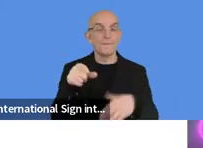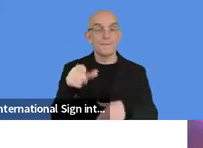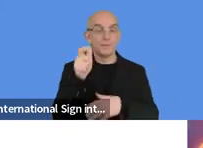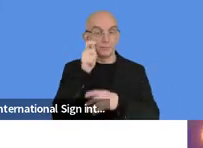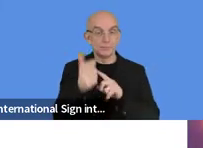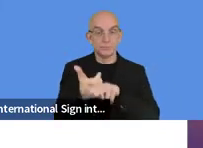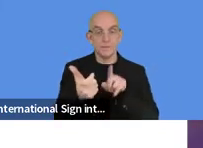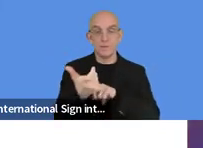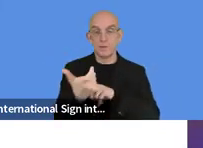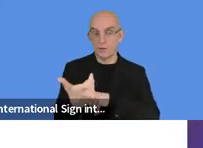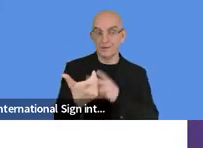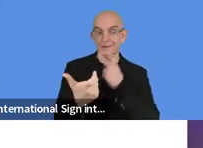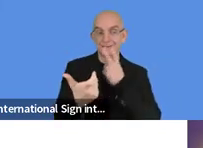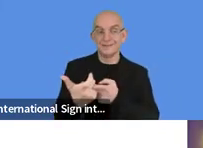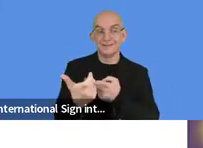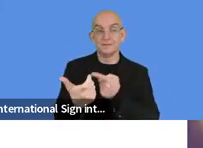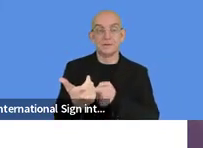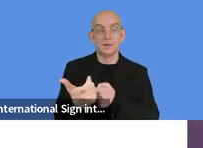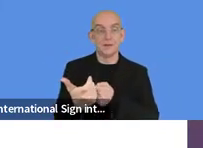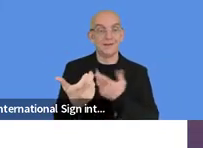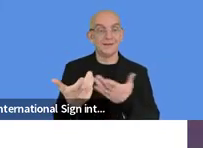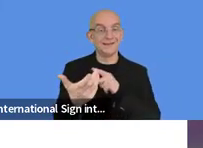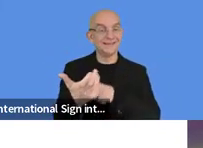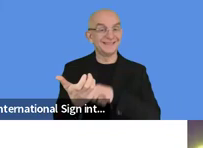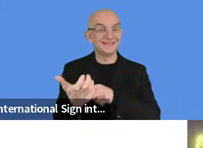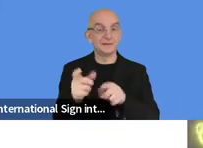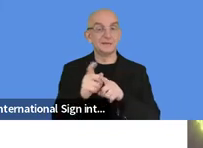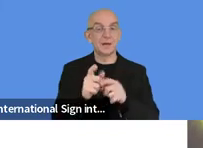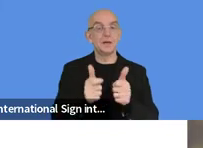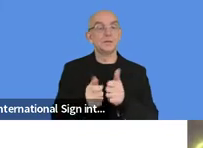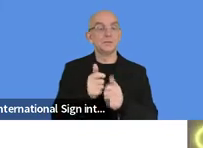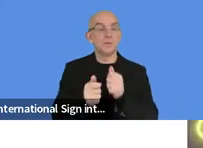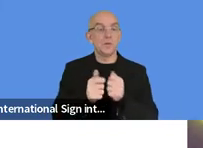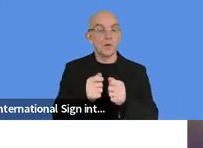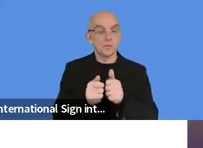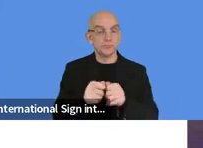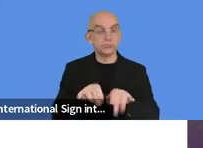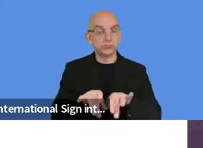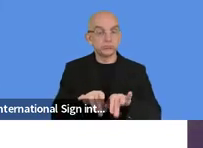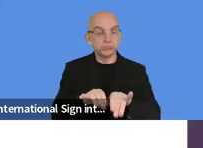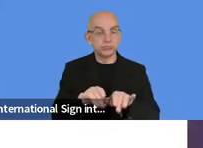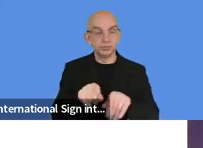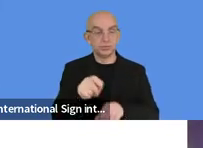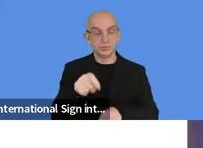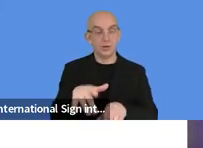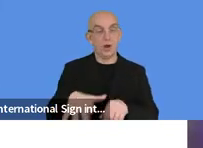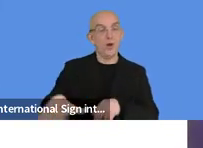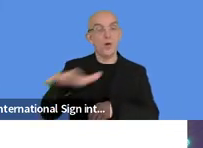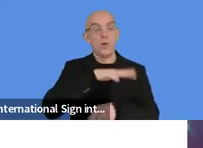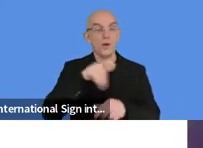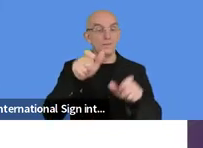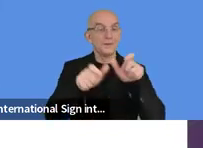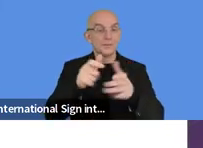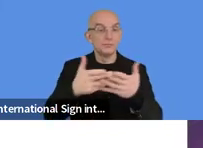innovations. And this comes down then to commercializing and scaling these innovations. So if we can start